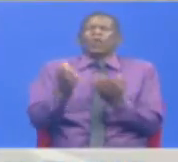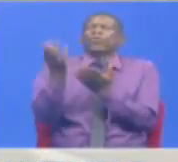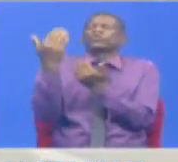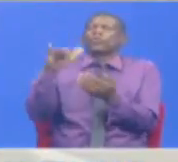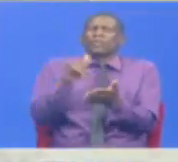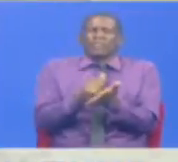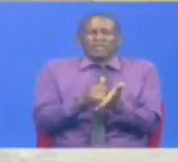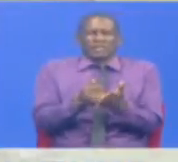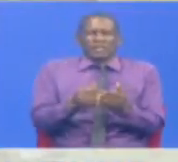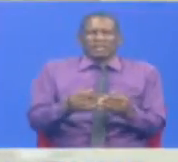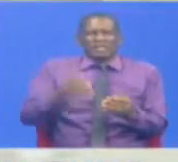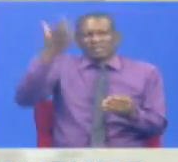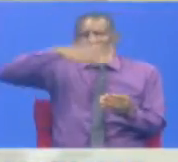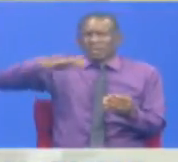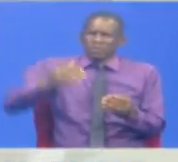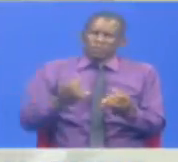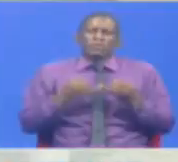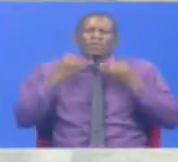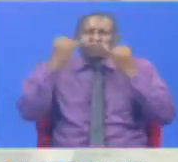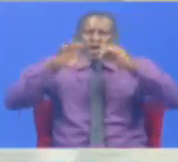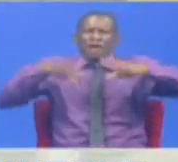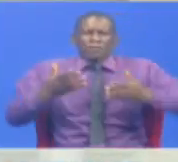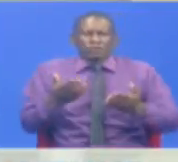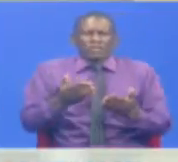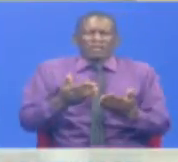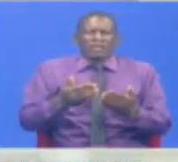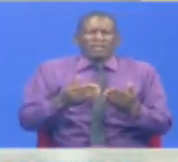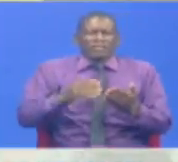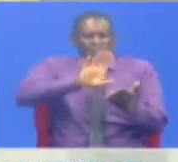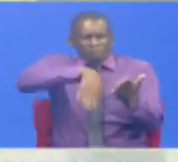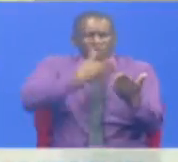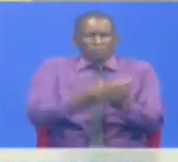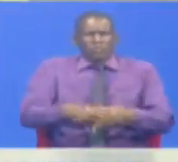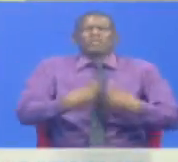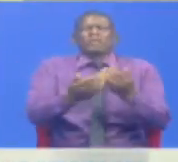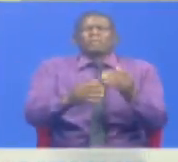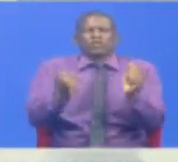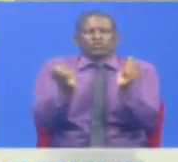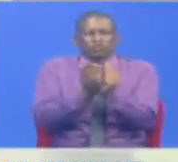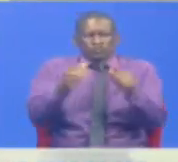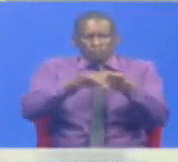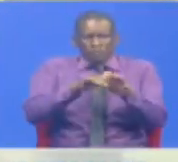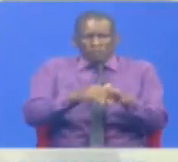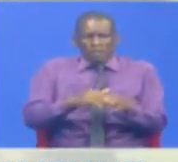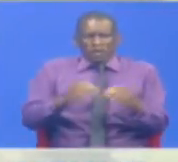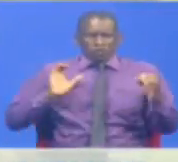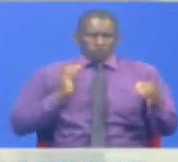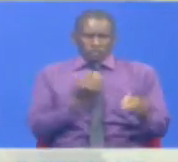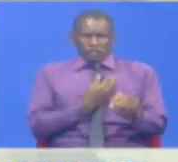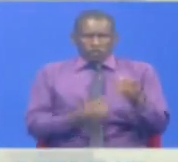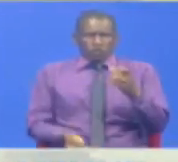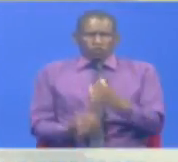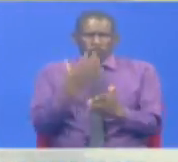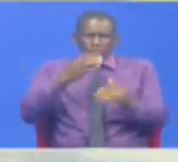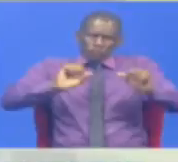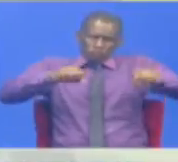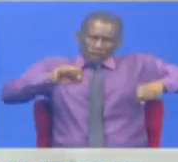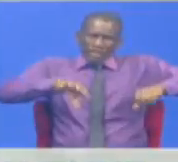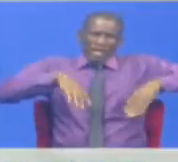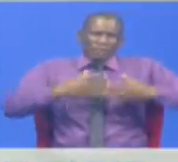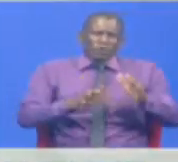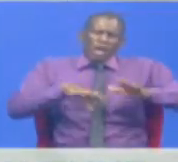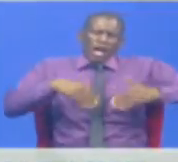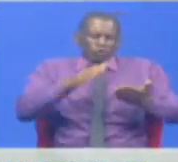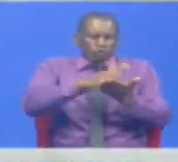of the House leadership on the proposals fronted by a 12-member informal committee formed to strike a deal on the formula.